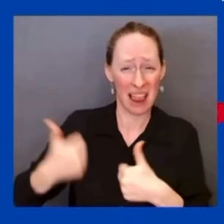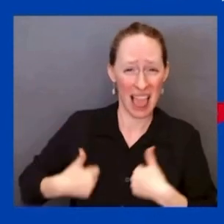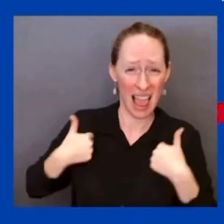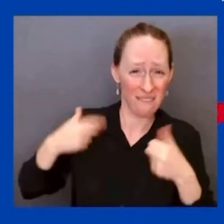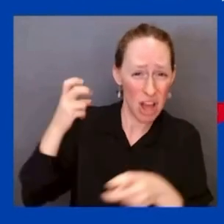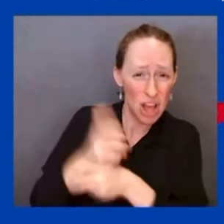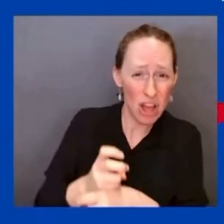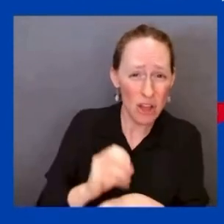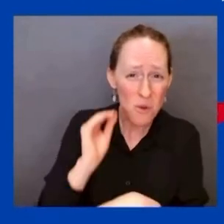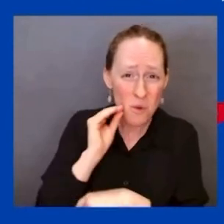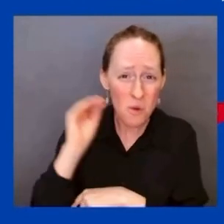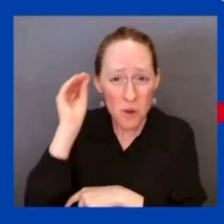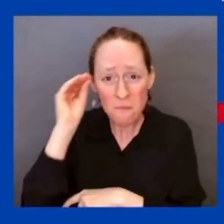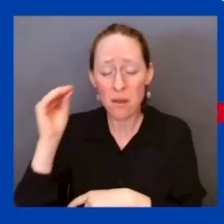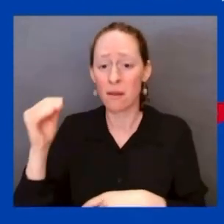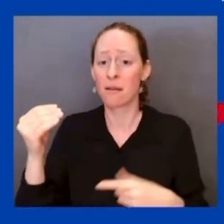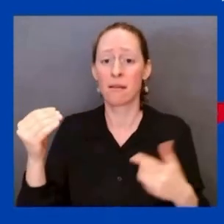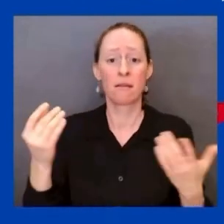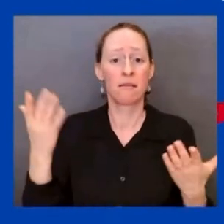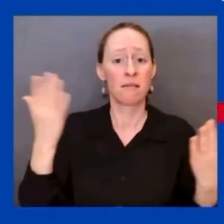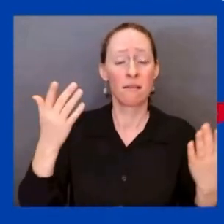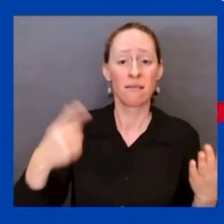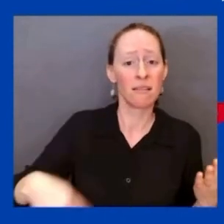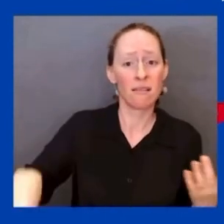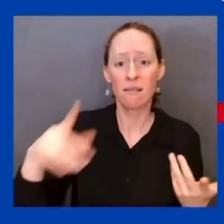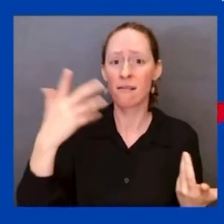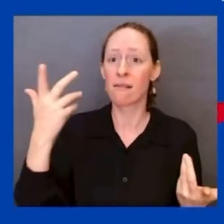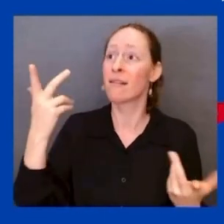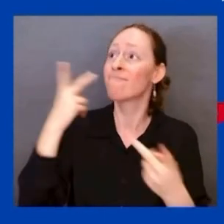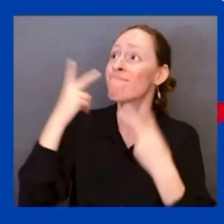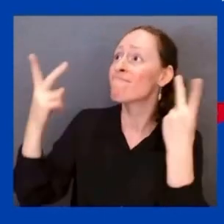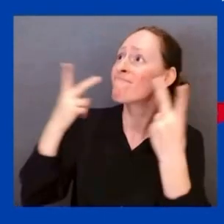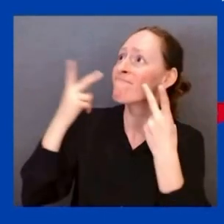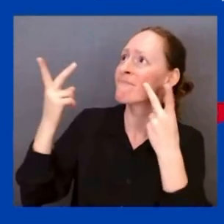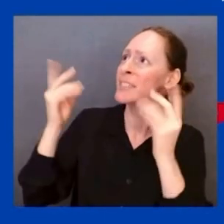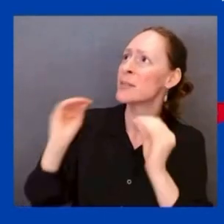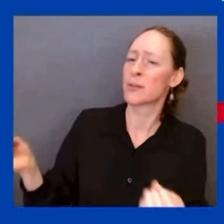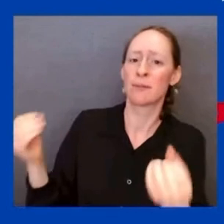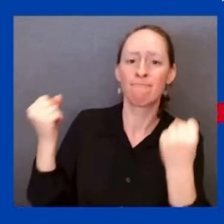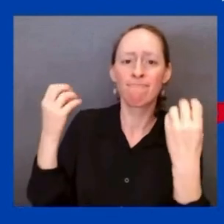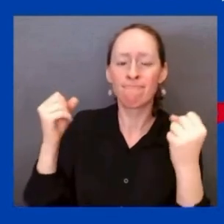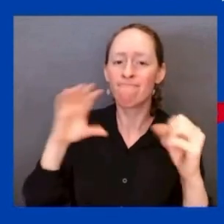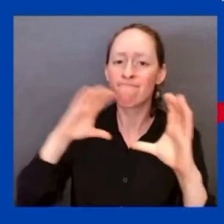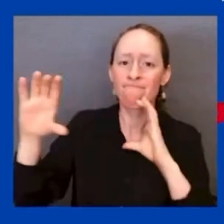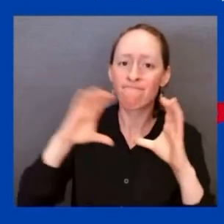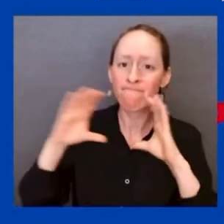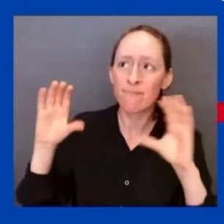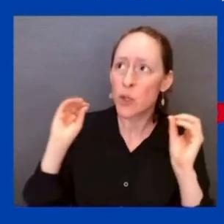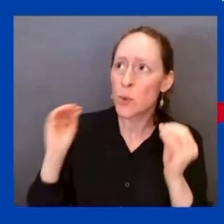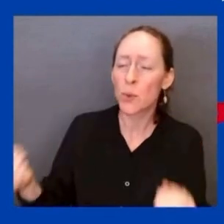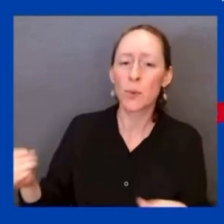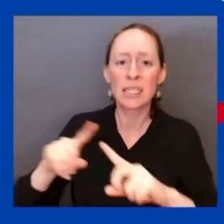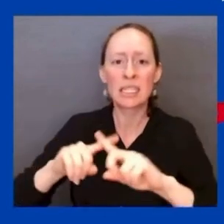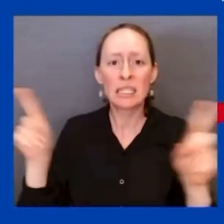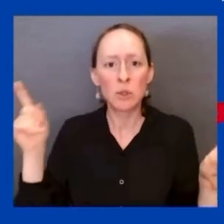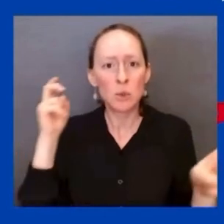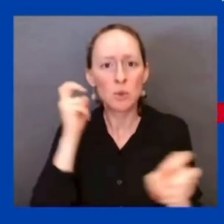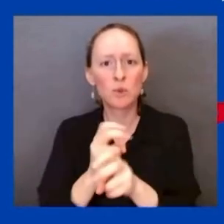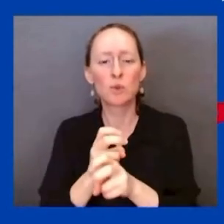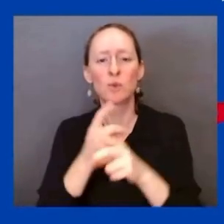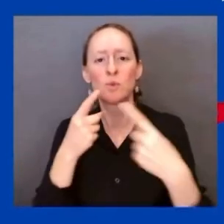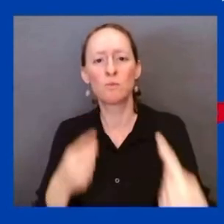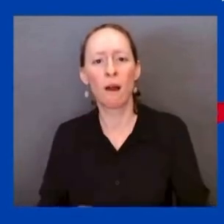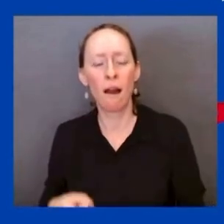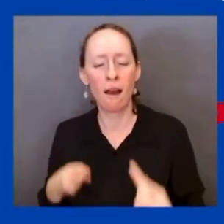their vocabulary is considerably less. Since I took office, we've added 100,000 public school teachers. I'm